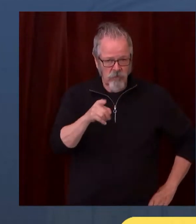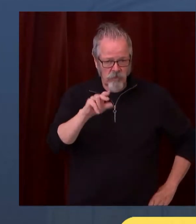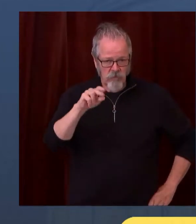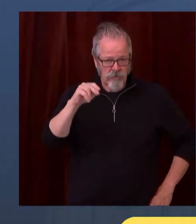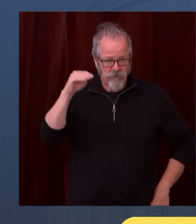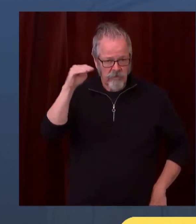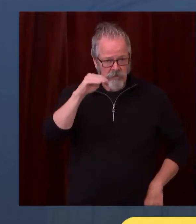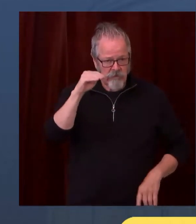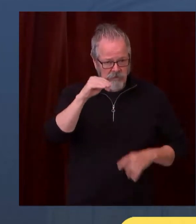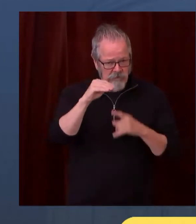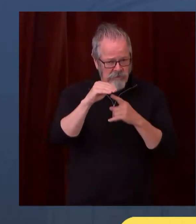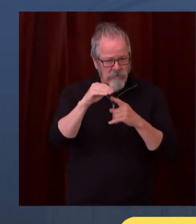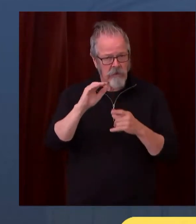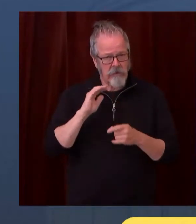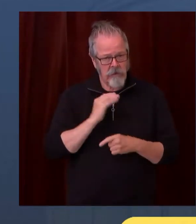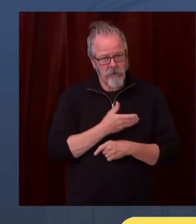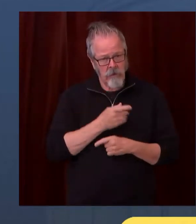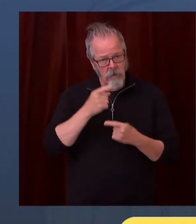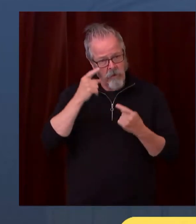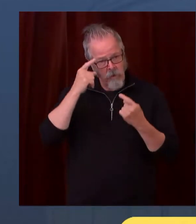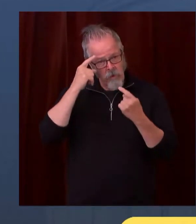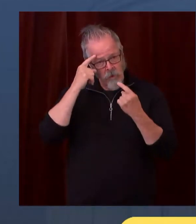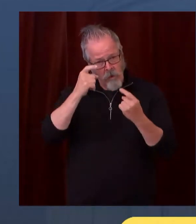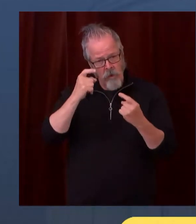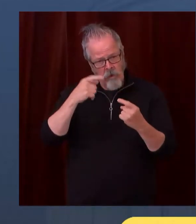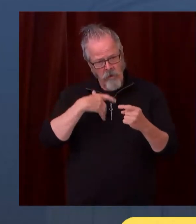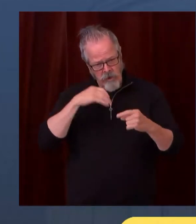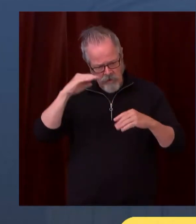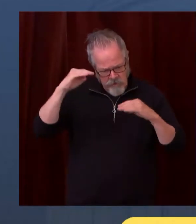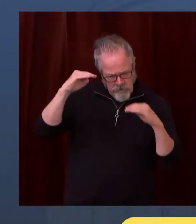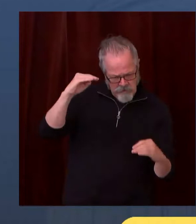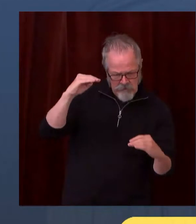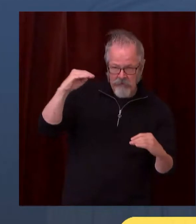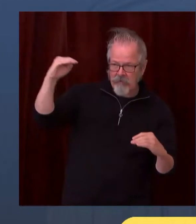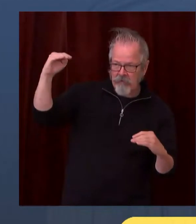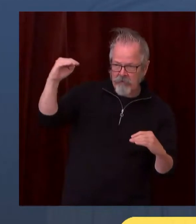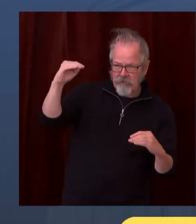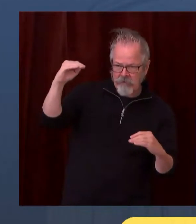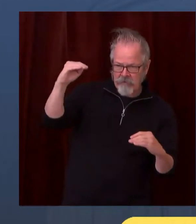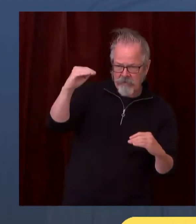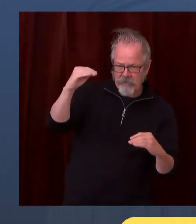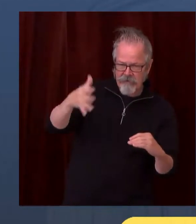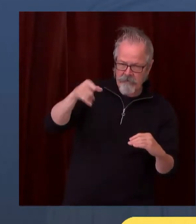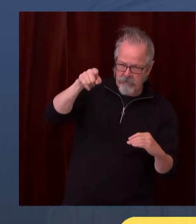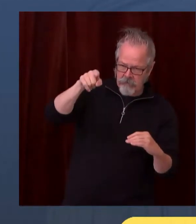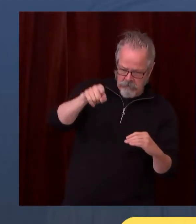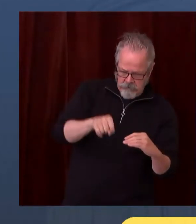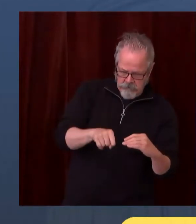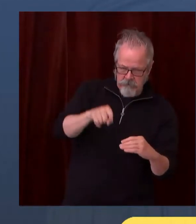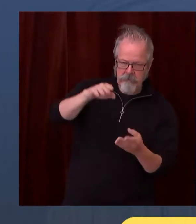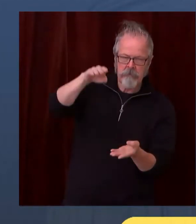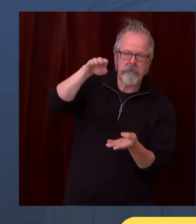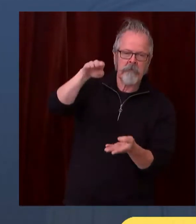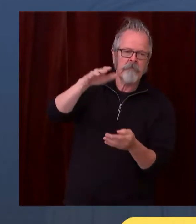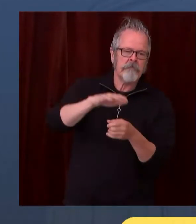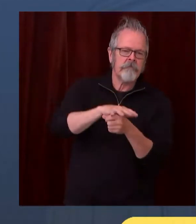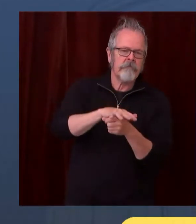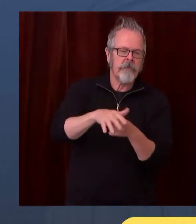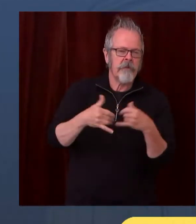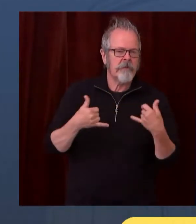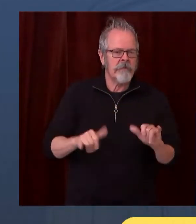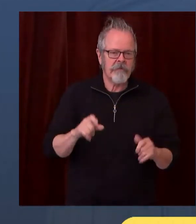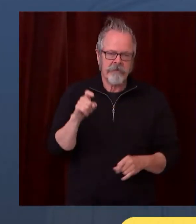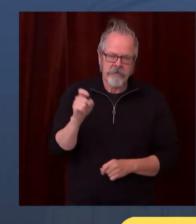is 25 cases per 100,000. We are now at about 110. We are 4 times